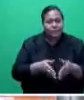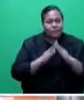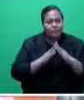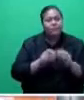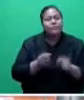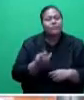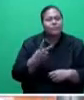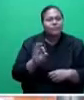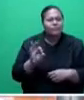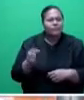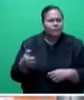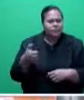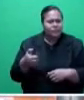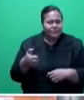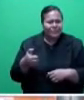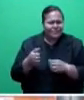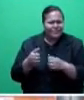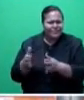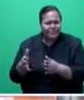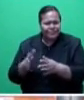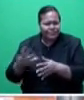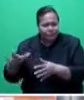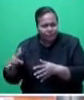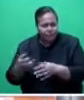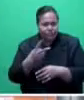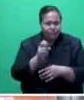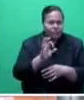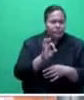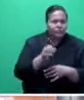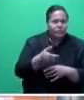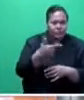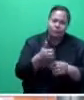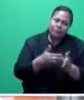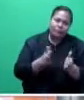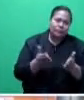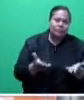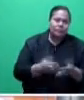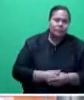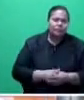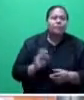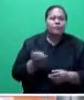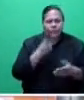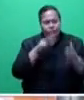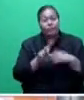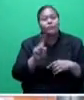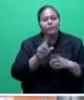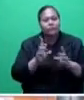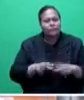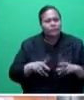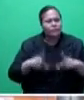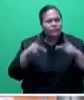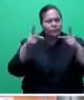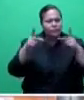had already been drafted in 2006 and sets out the framework for employment law in Fiji with a view to promoting the welfare and prosperity of all